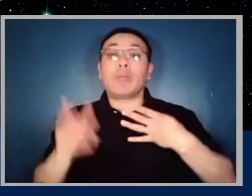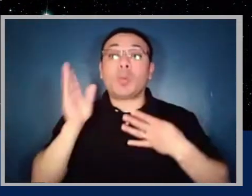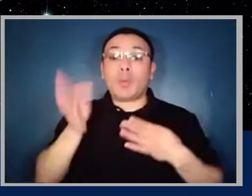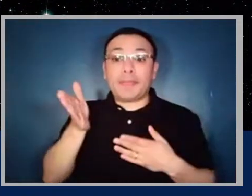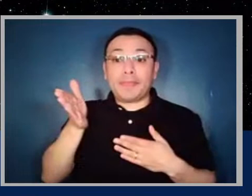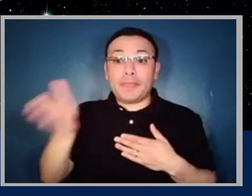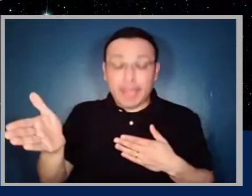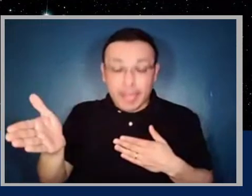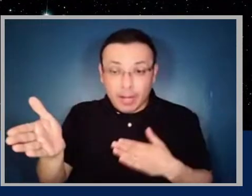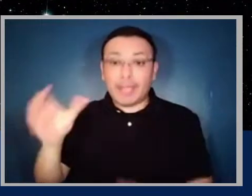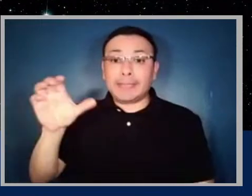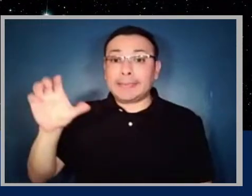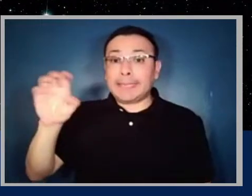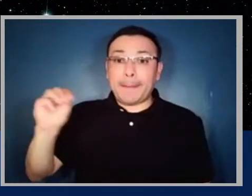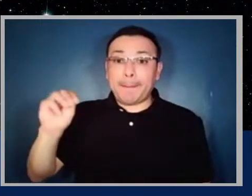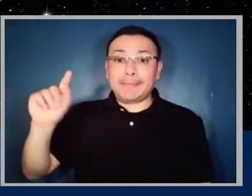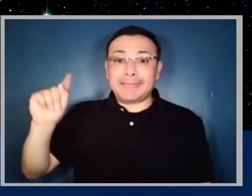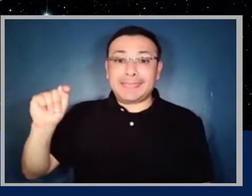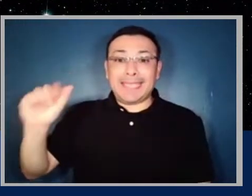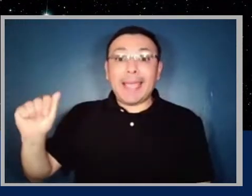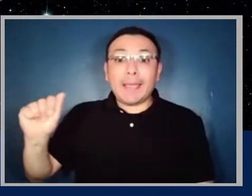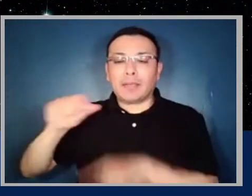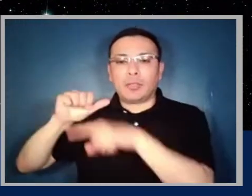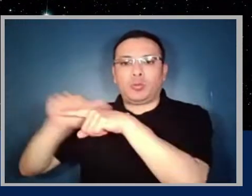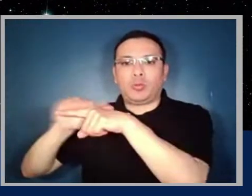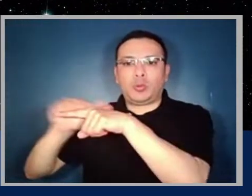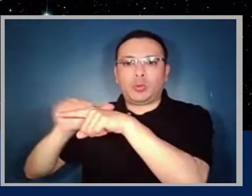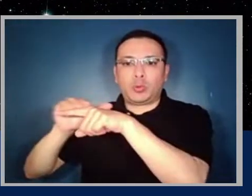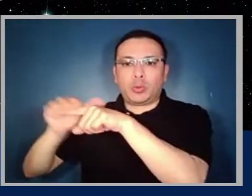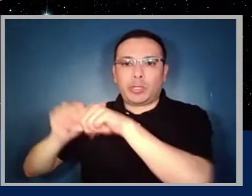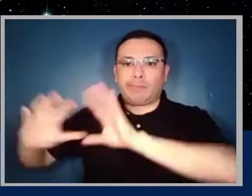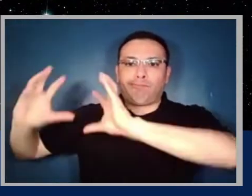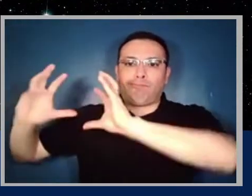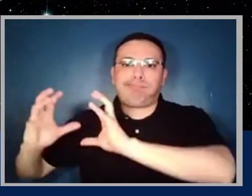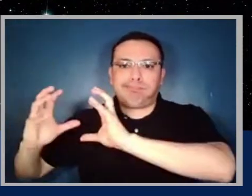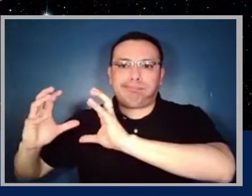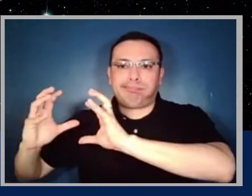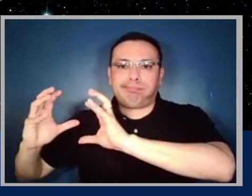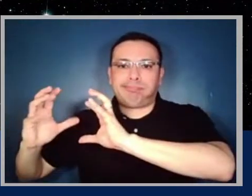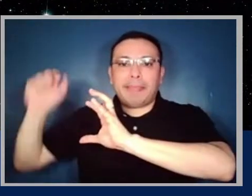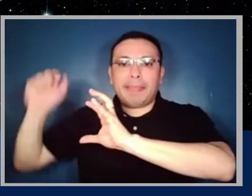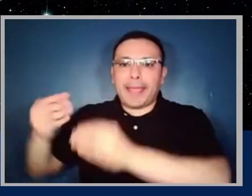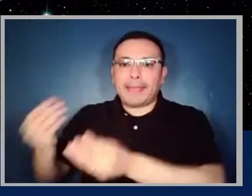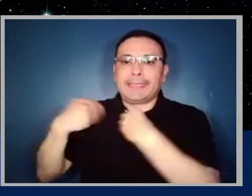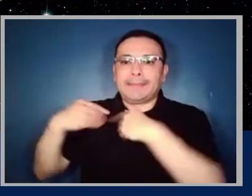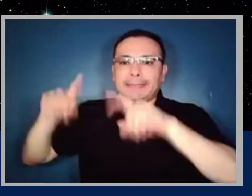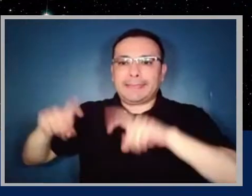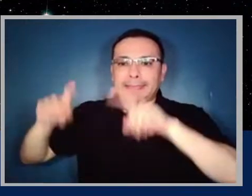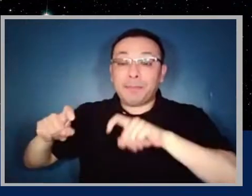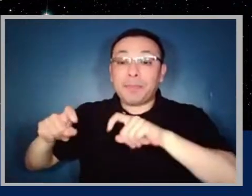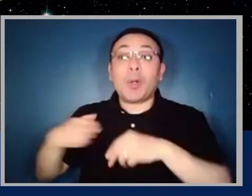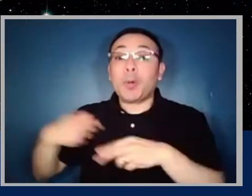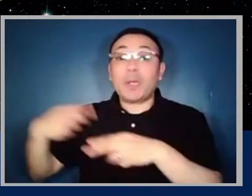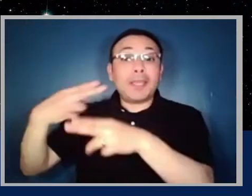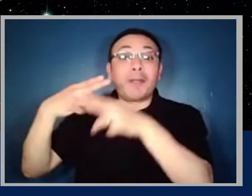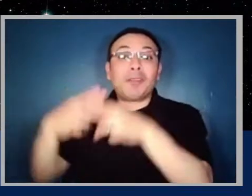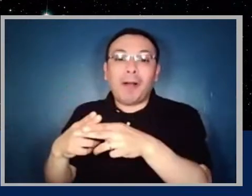called the CMTA. That he was showing a picture of what it looked like before. The CMTA, also affectionately called Vader.